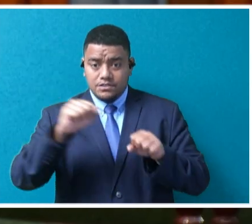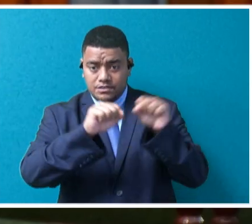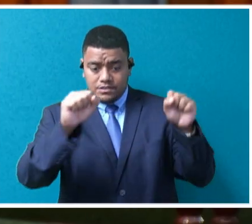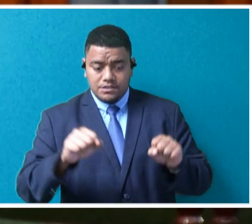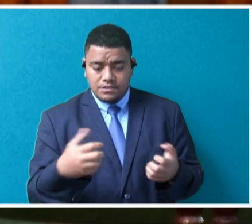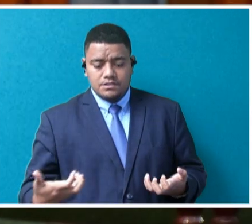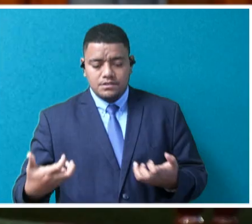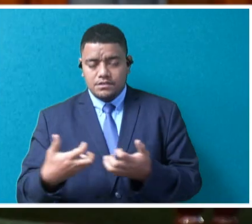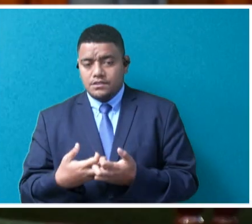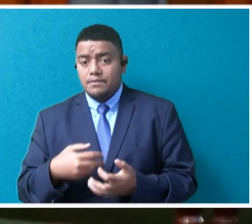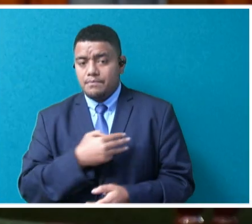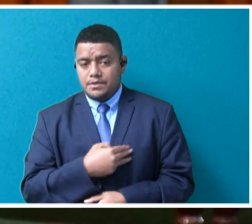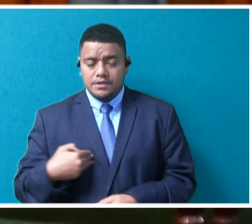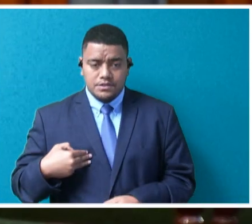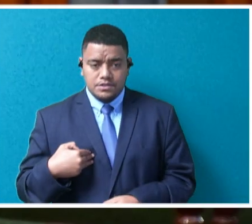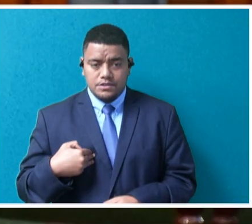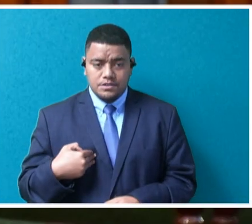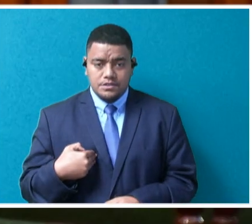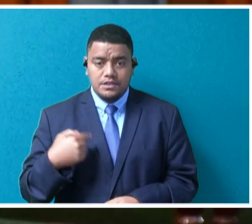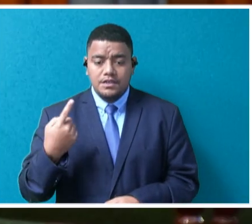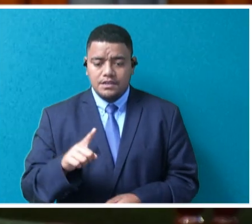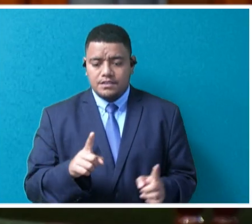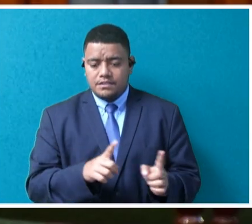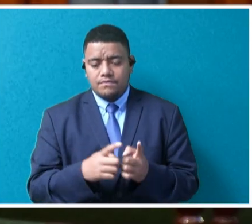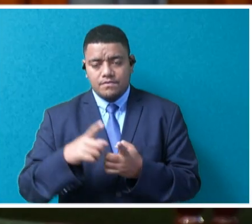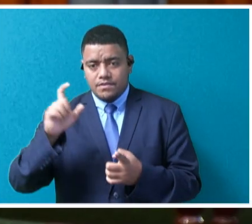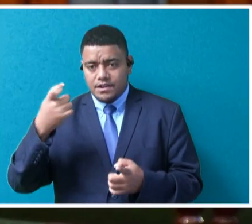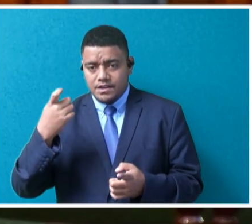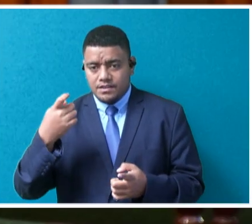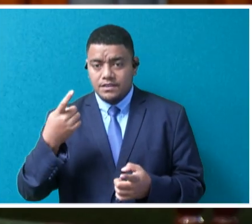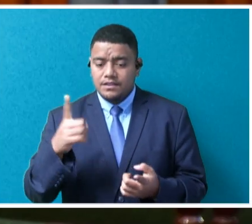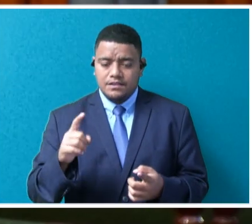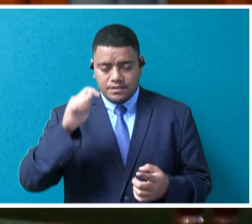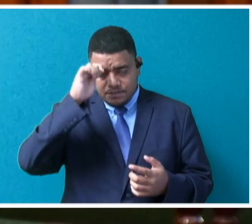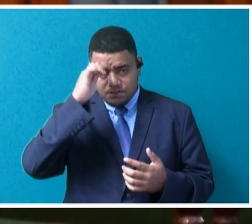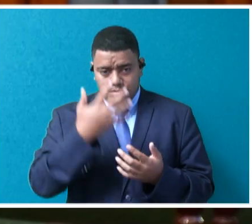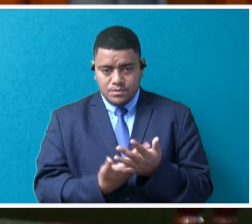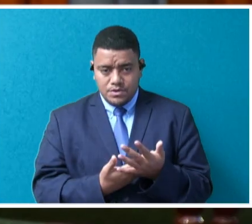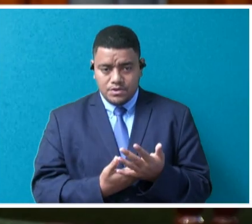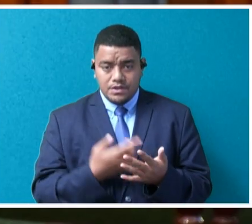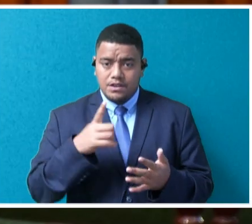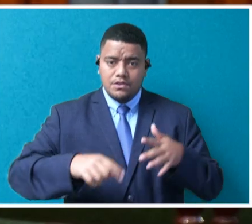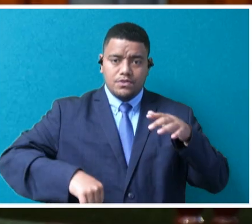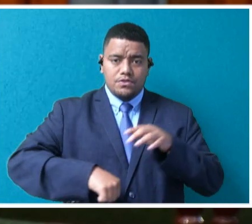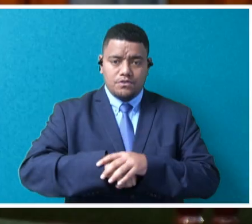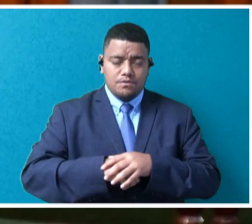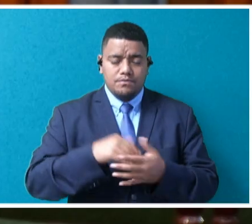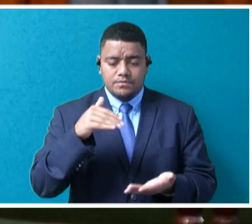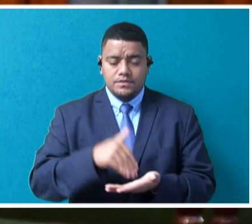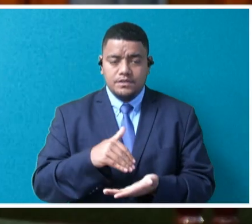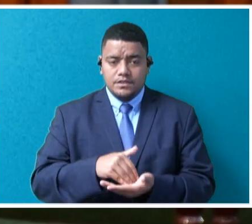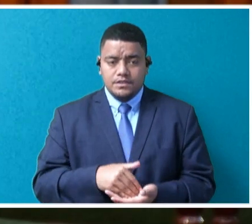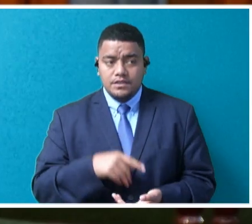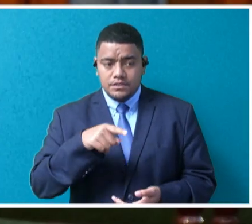aligns across ministry, fosters trust, leverages diverse expertise, and maximizes resources sharing.